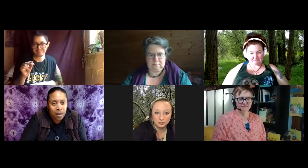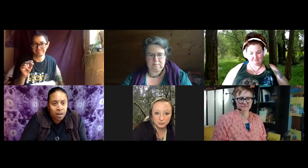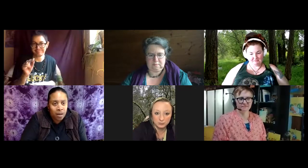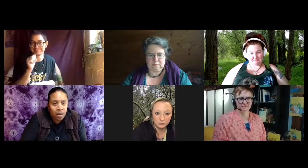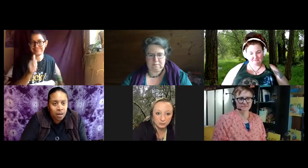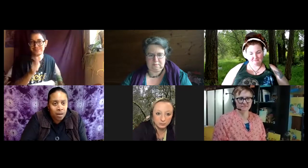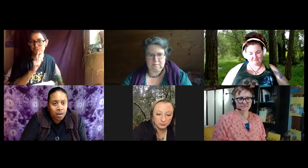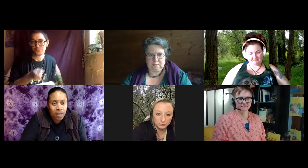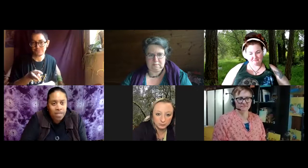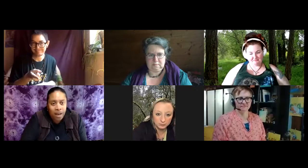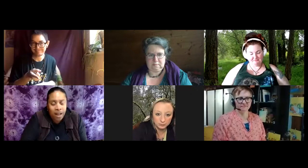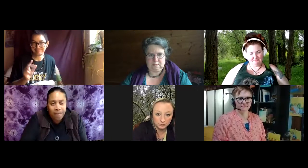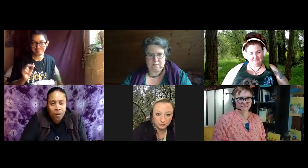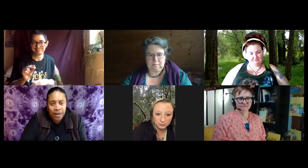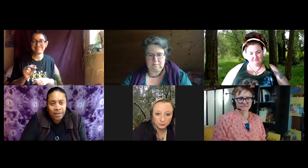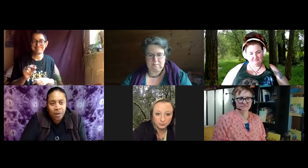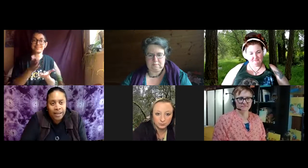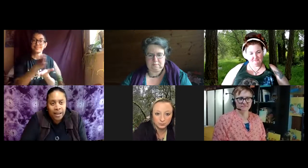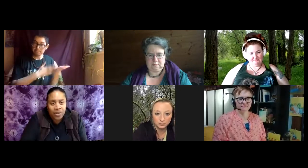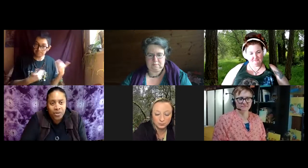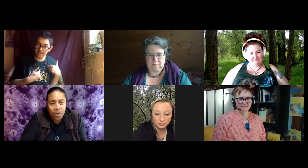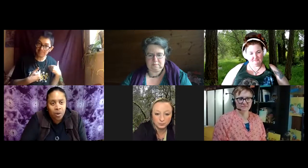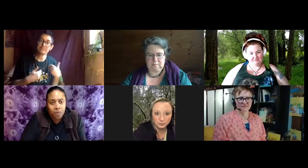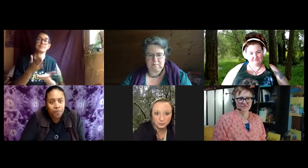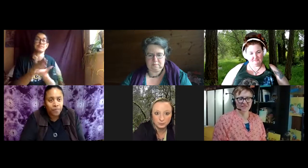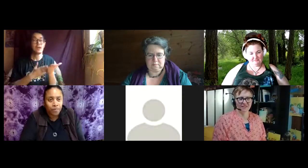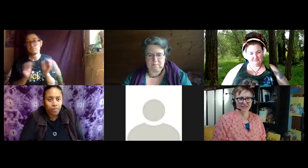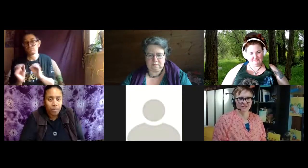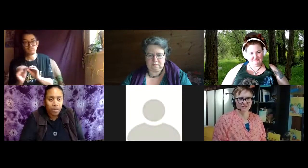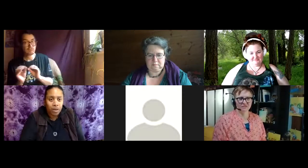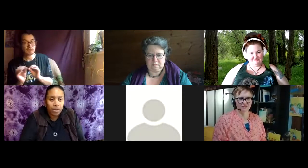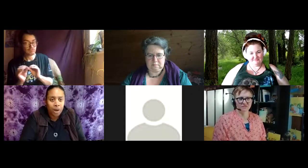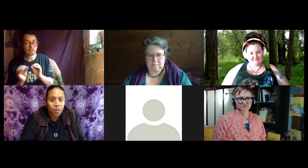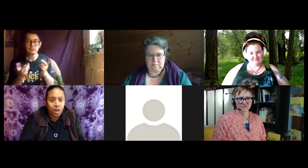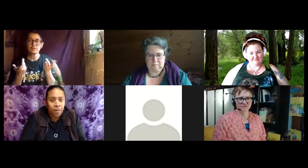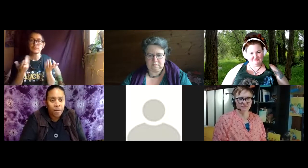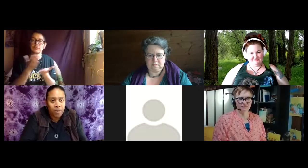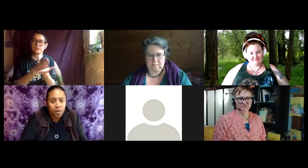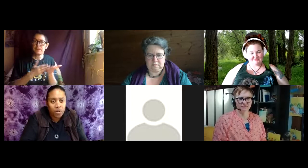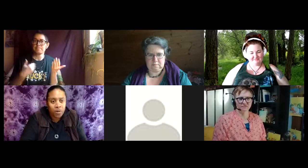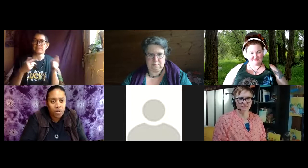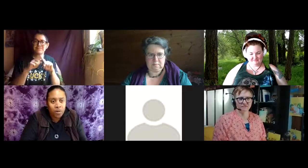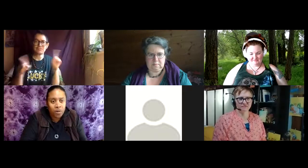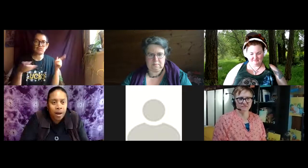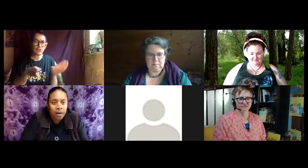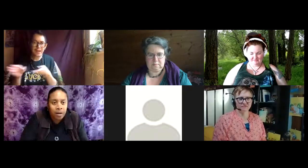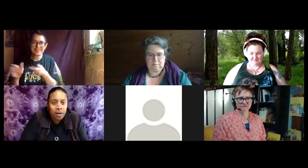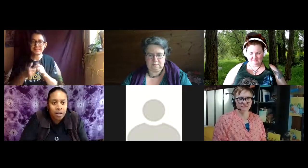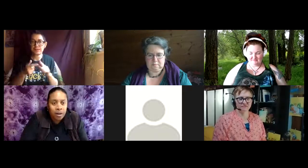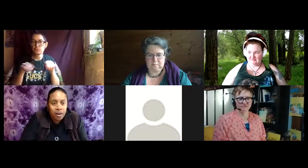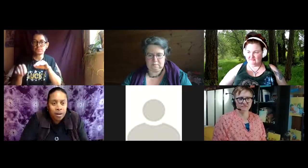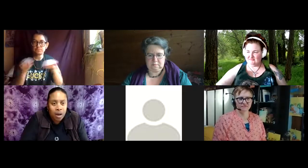think that they all have wings. No, that's not so. And so some of them do and some of them do